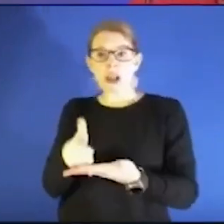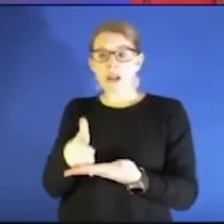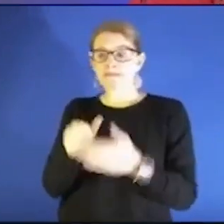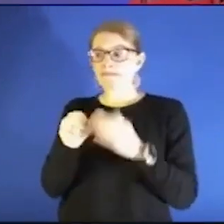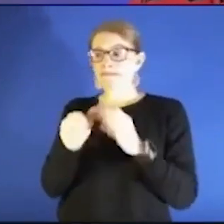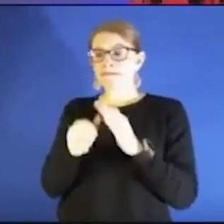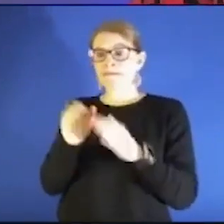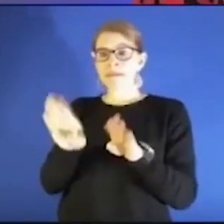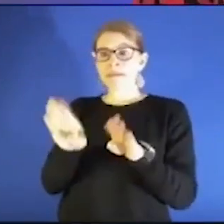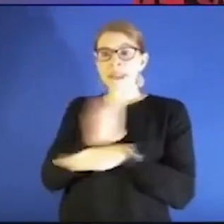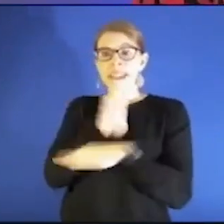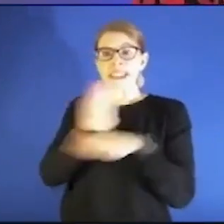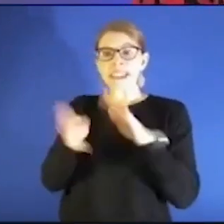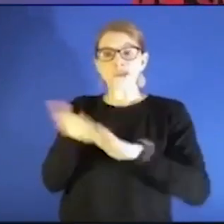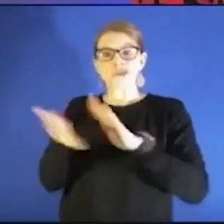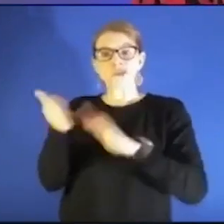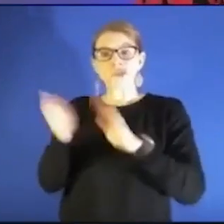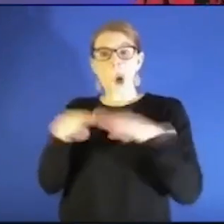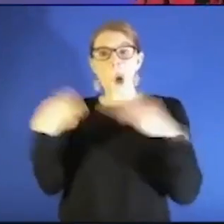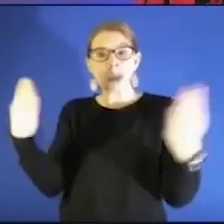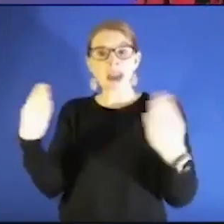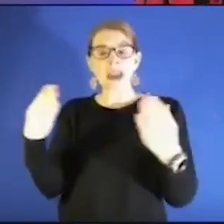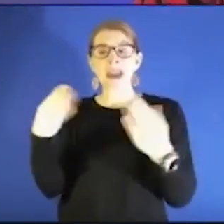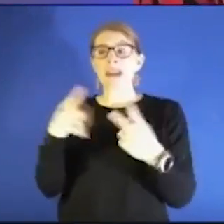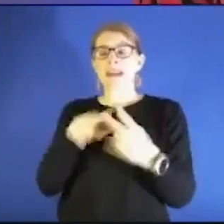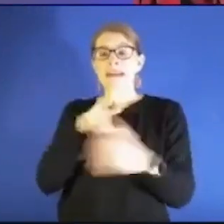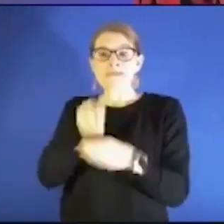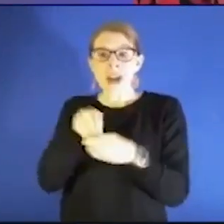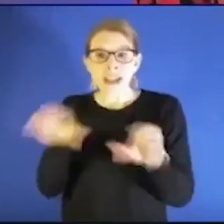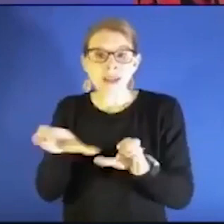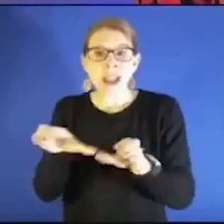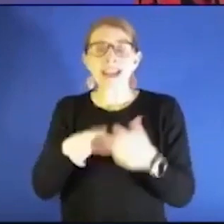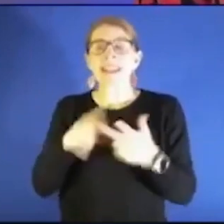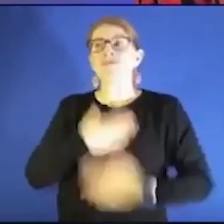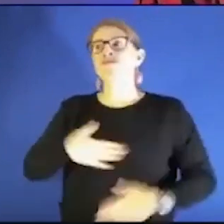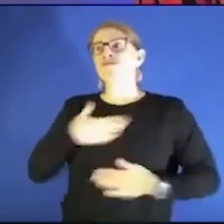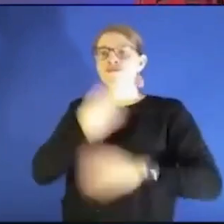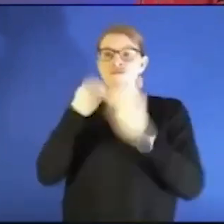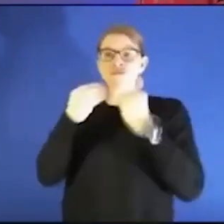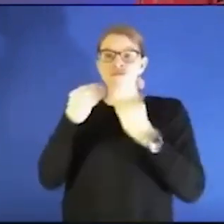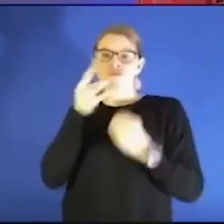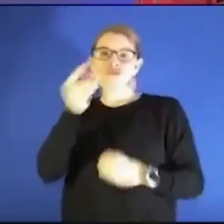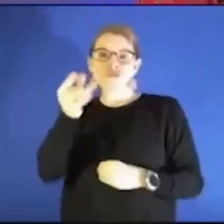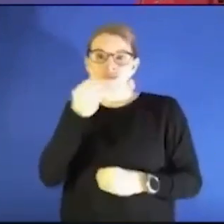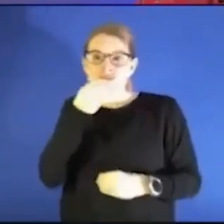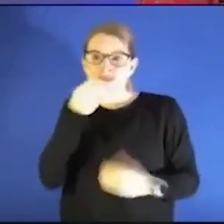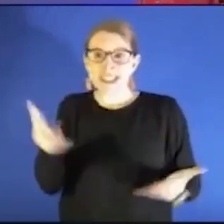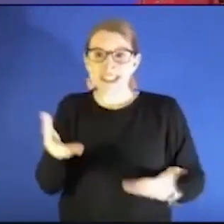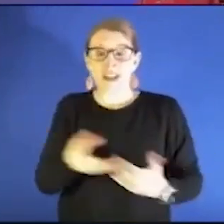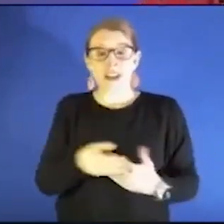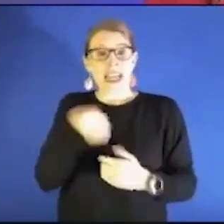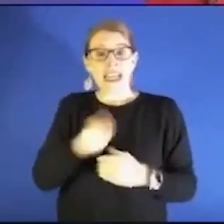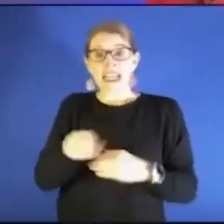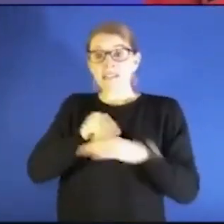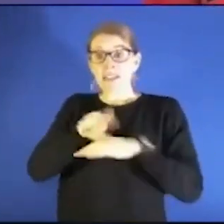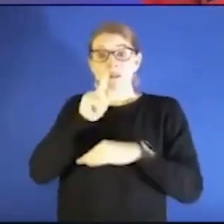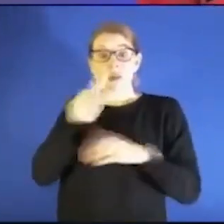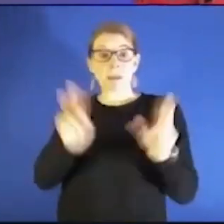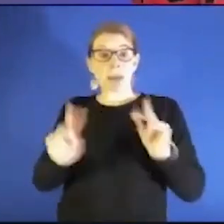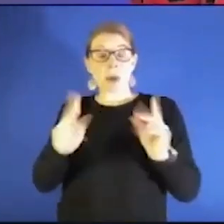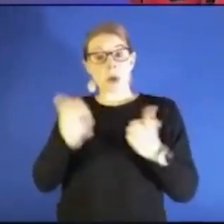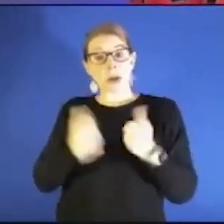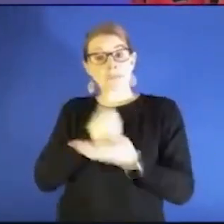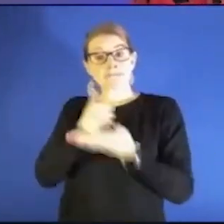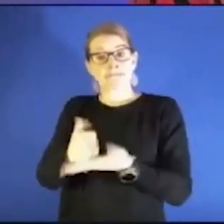open and still participate and still enjoy great food here in the city? What can we do? Any advice for folks who want to help support businesses,